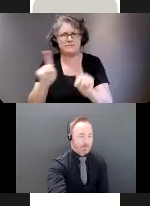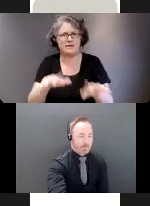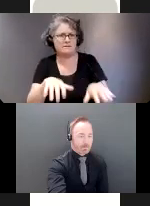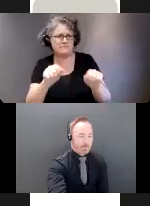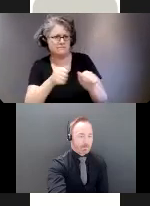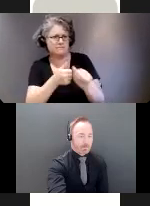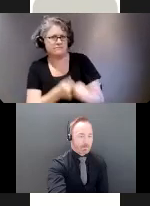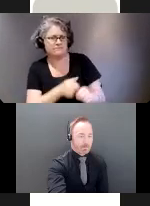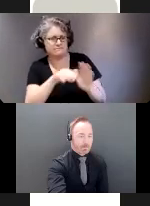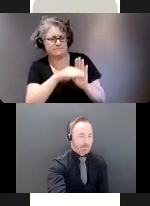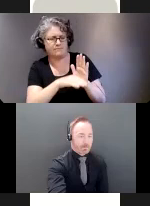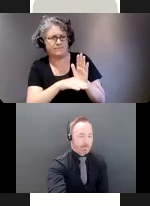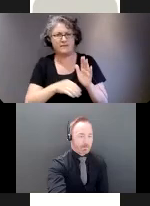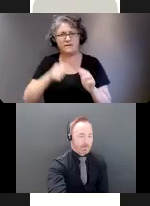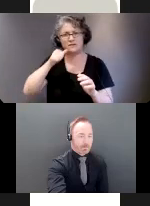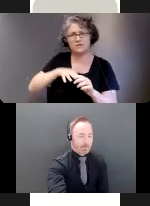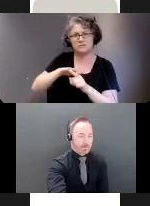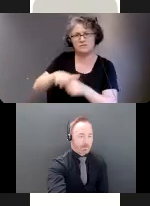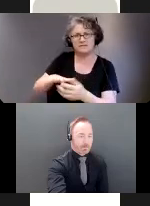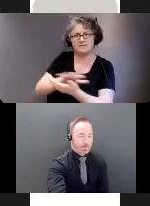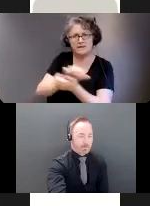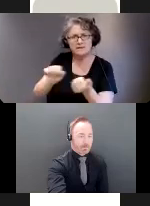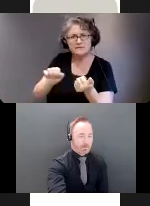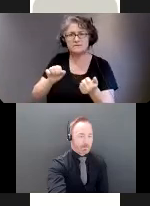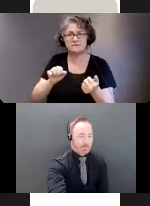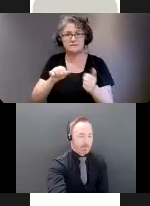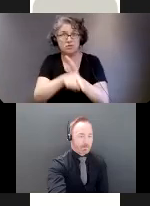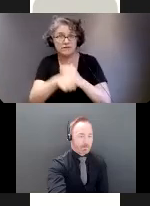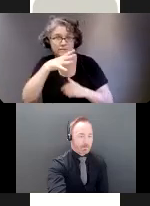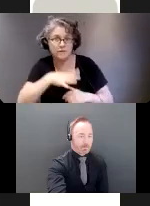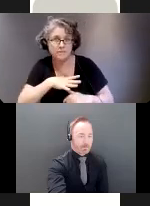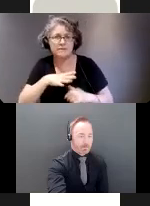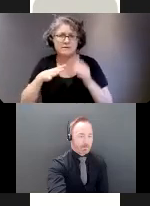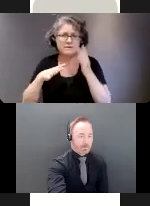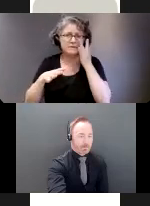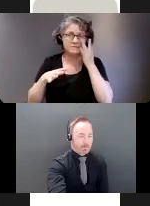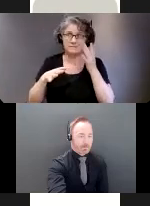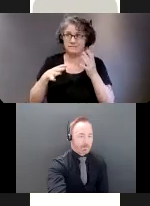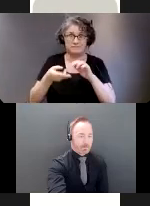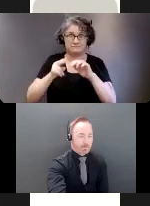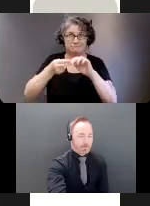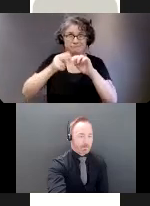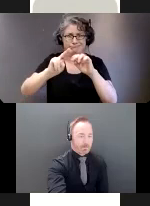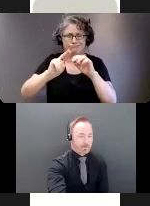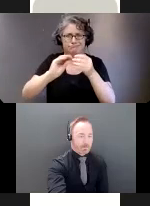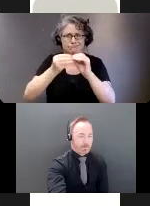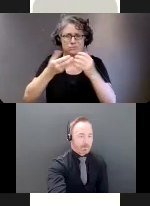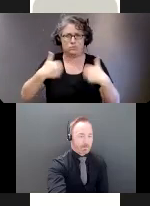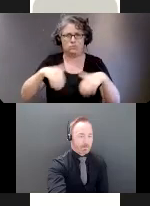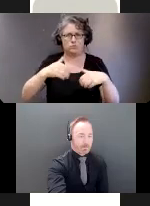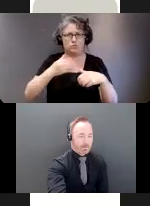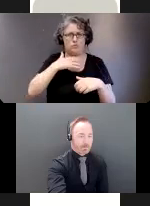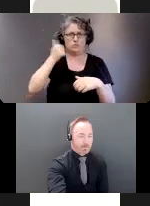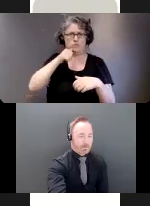to gender-based violence, when it comes to femicide, and specifically those increasing rates that we're seeing against older women,